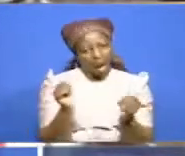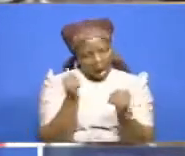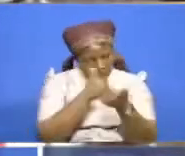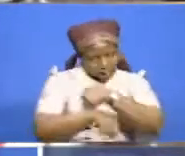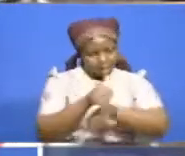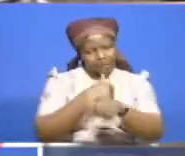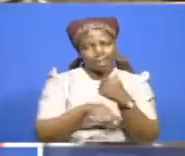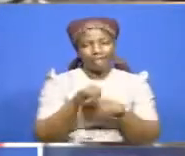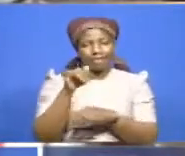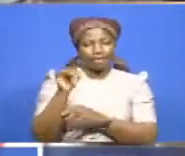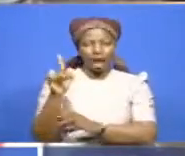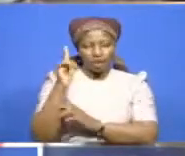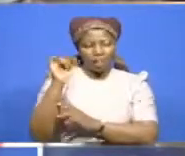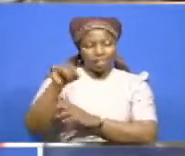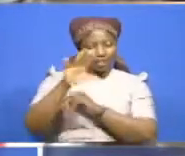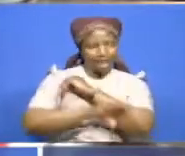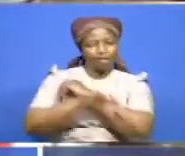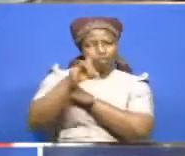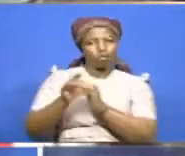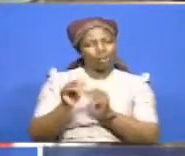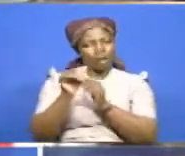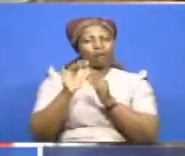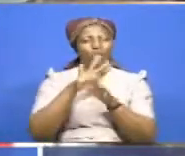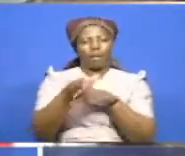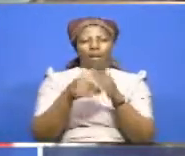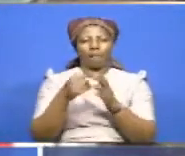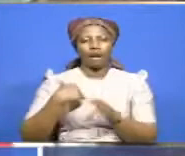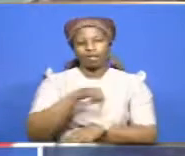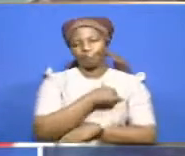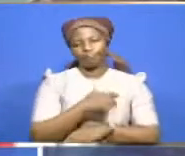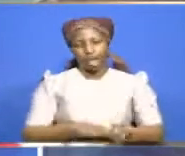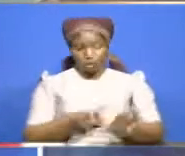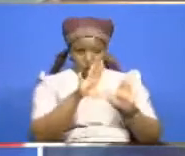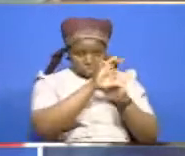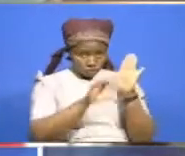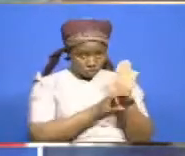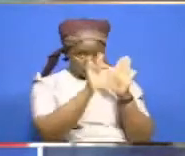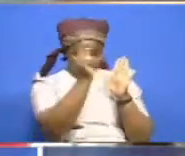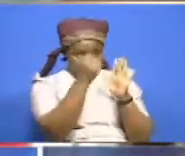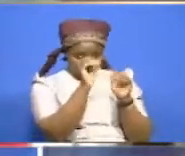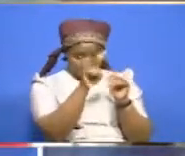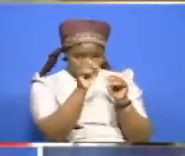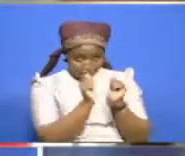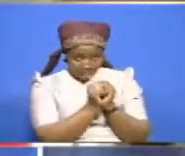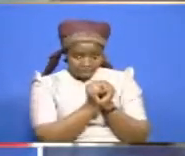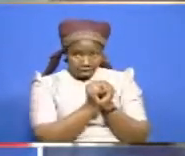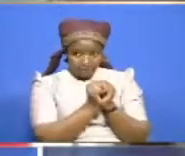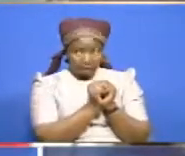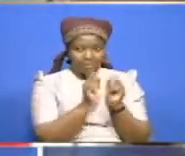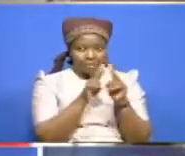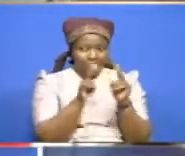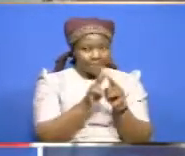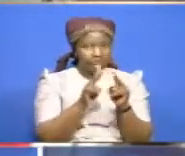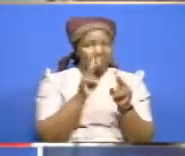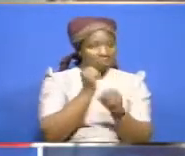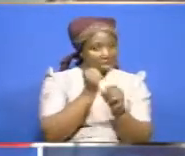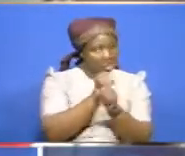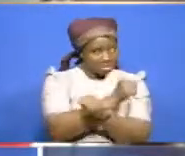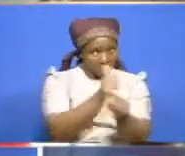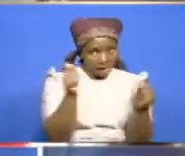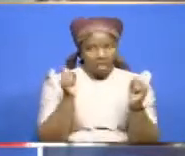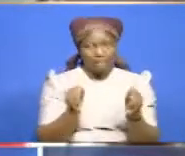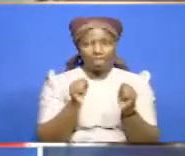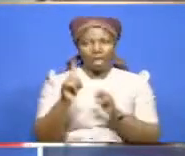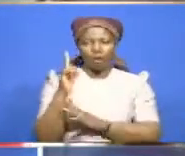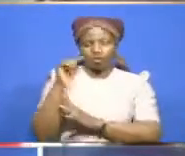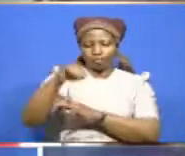country guide all of us. The Constitution of Kenya 2010 is still very active. The laws in